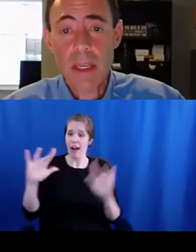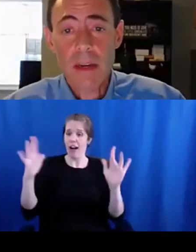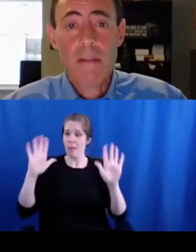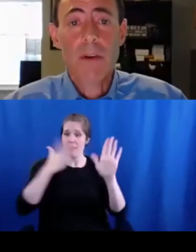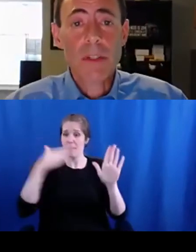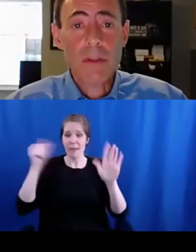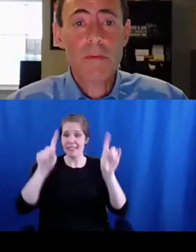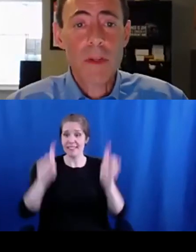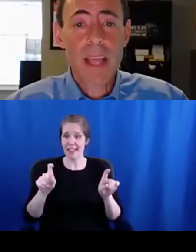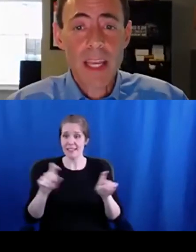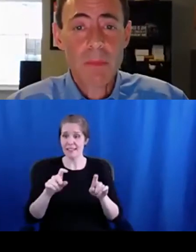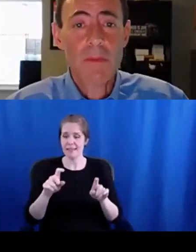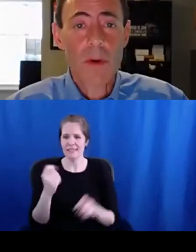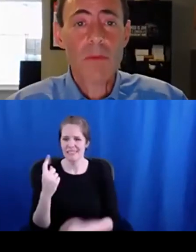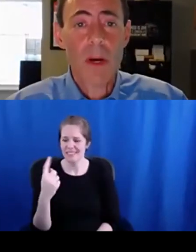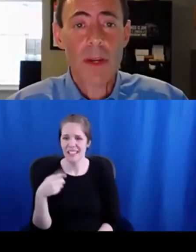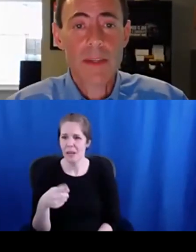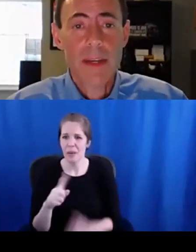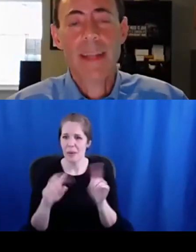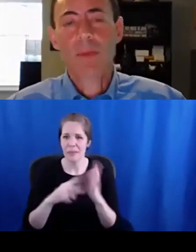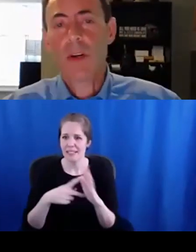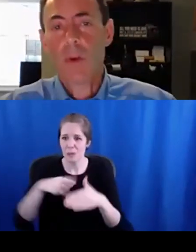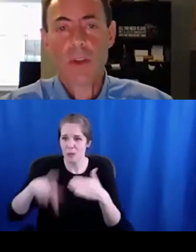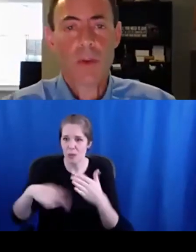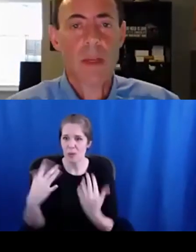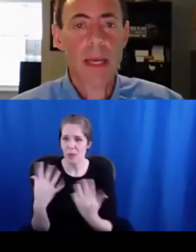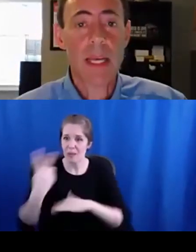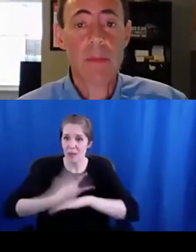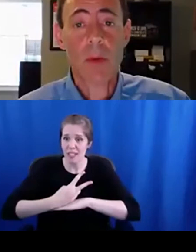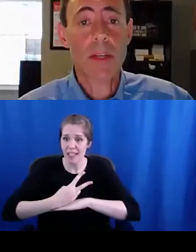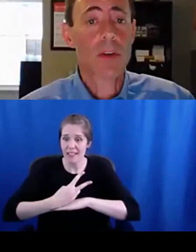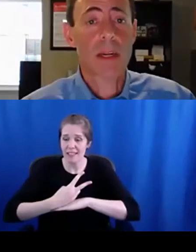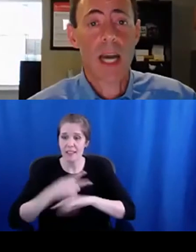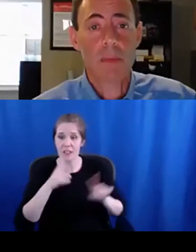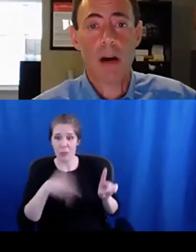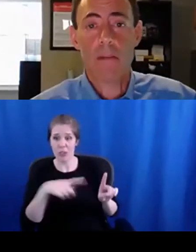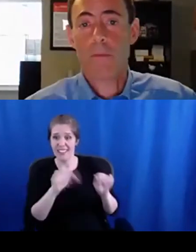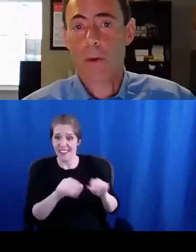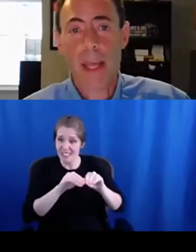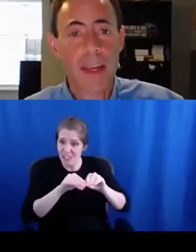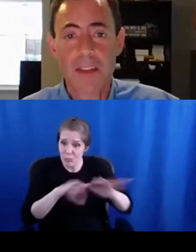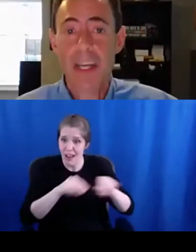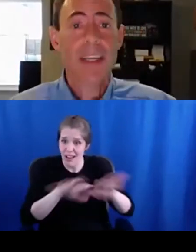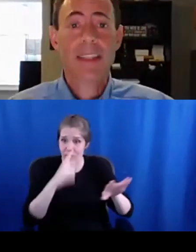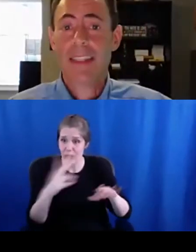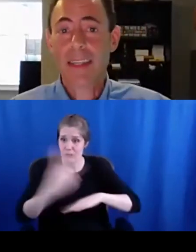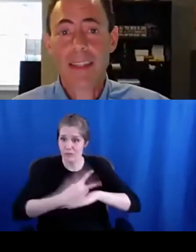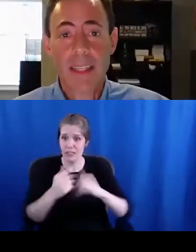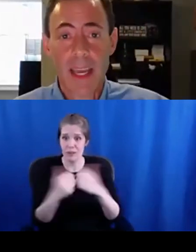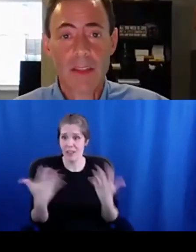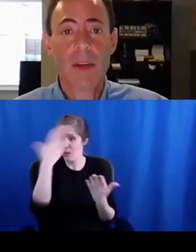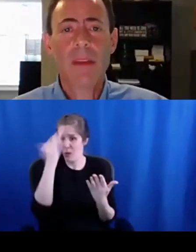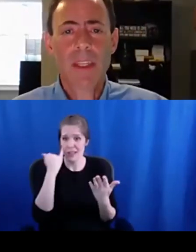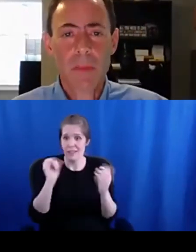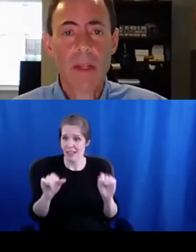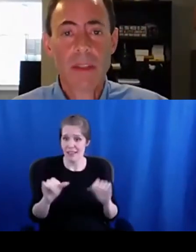facility for 2 full days before you know it. And as we know, of course, during the pandemic, we've had turnaround times of 4 days, 6